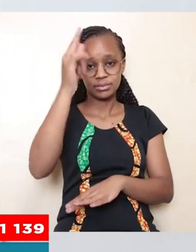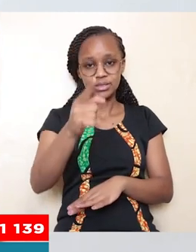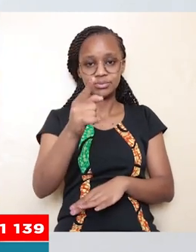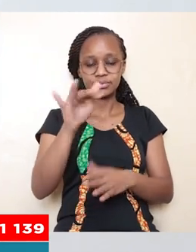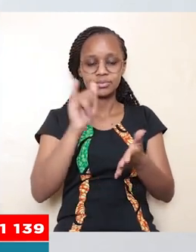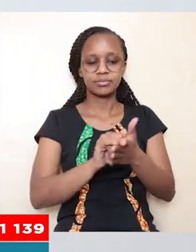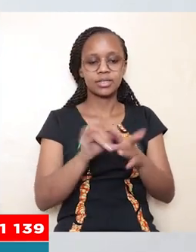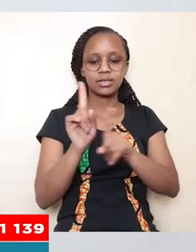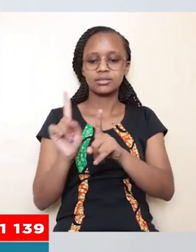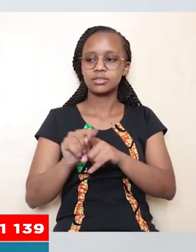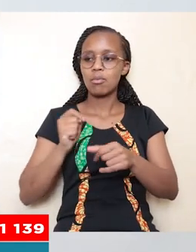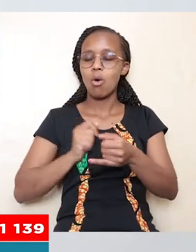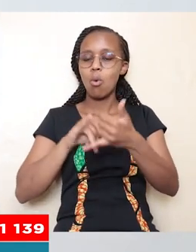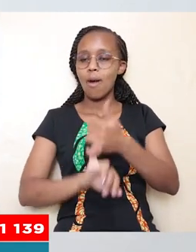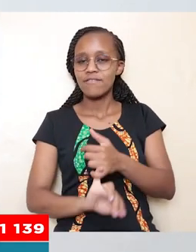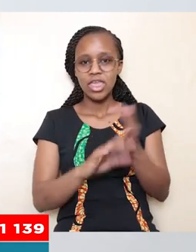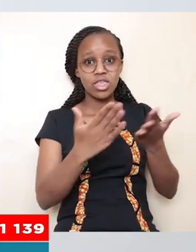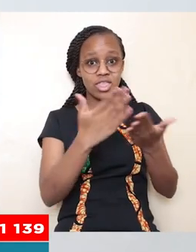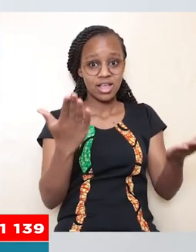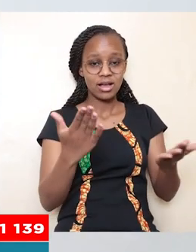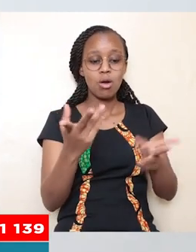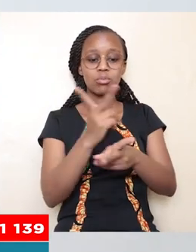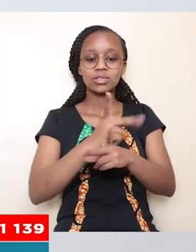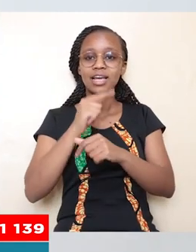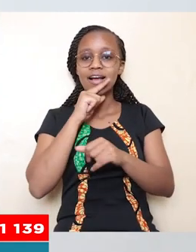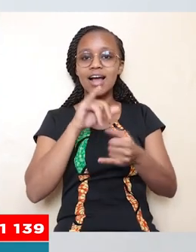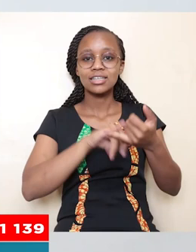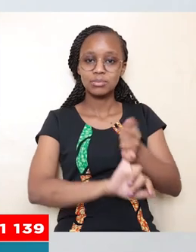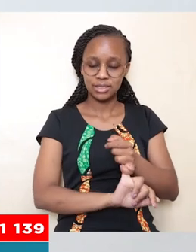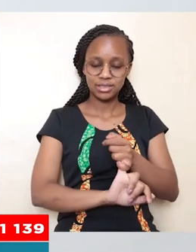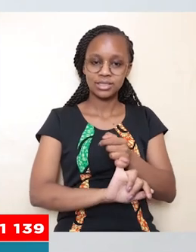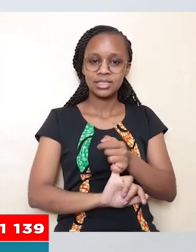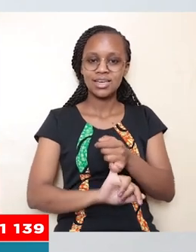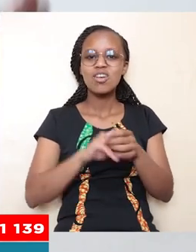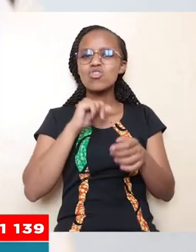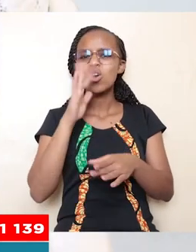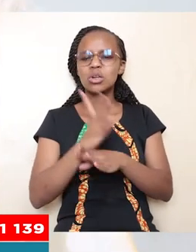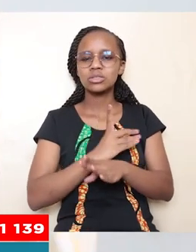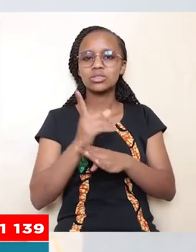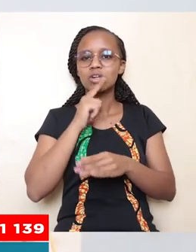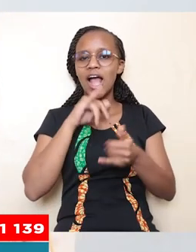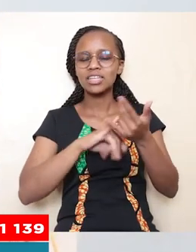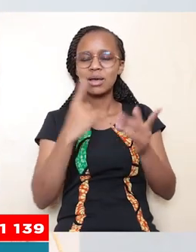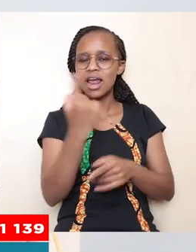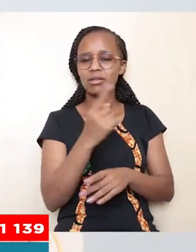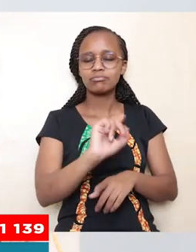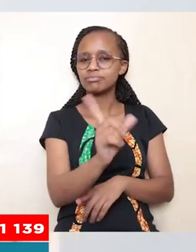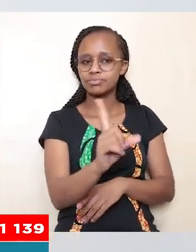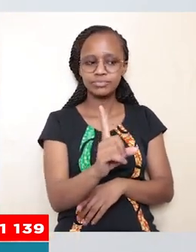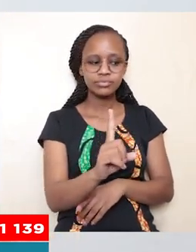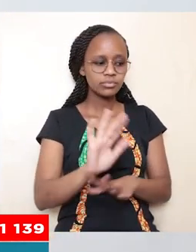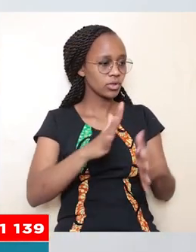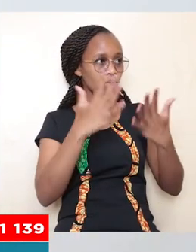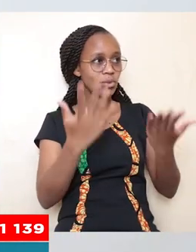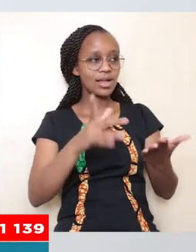you that even wives protect their husbands. It is not the duty of the husband alone. And this is